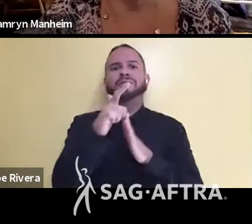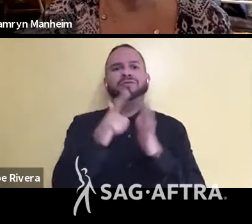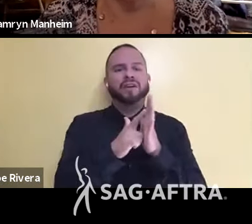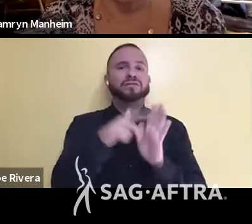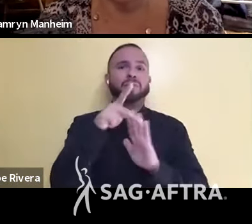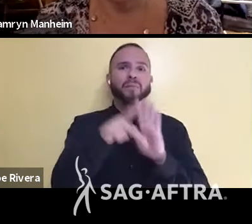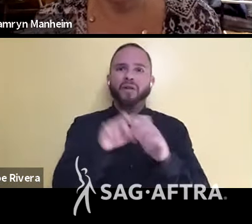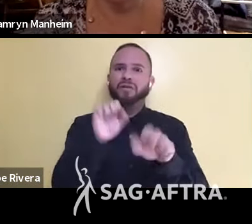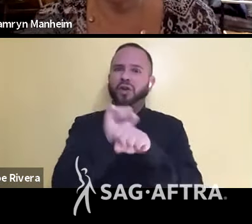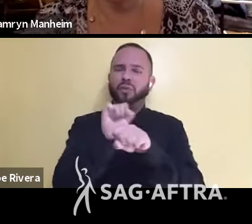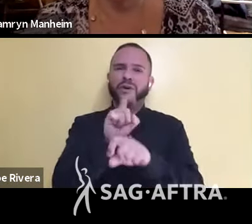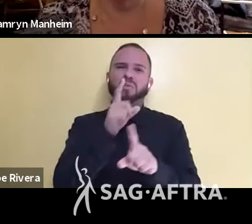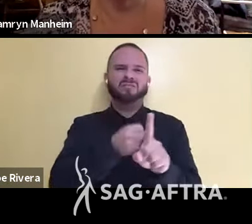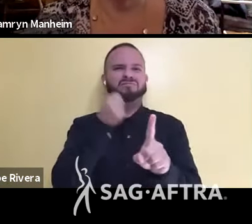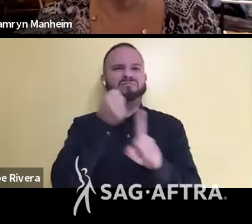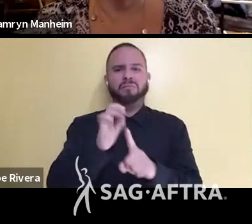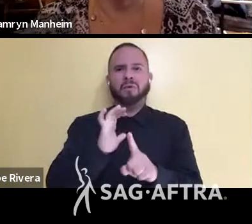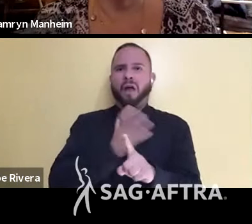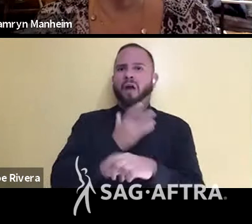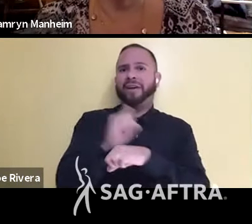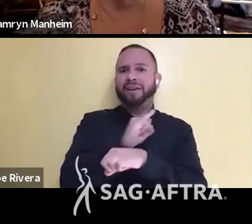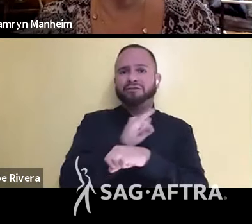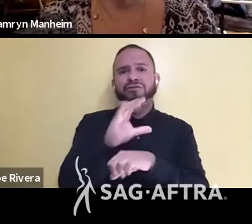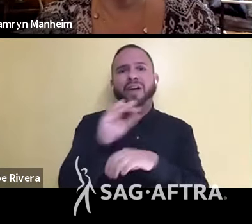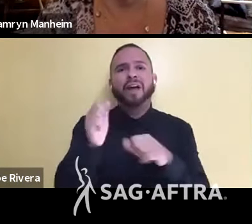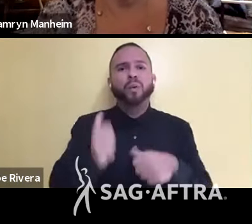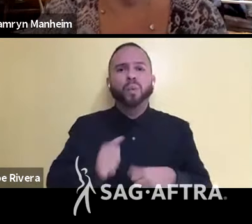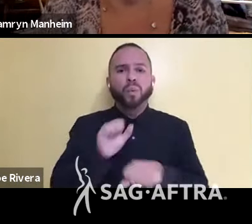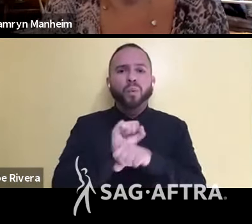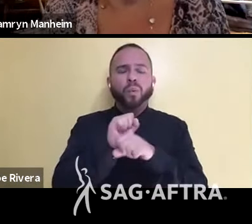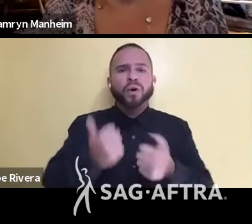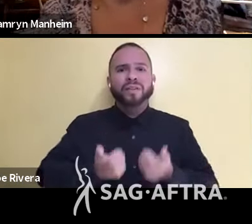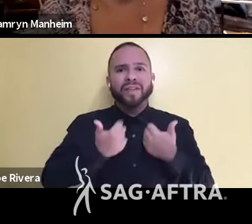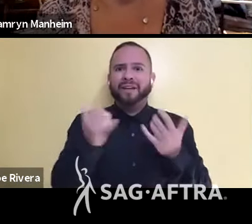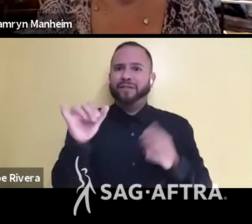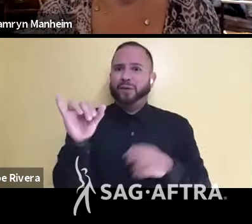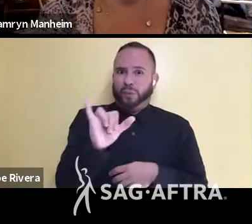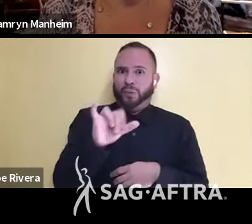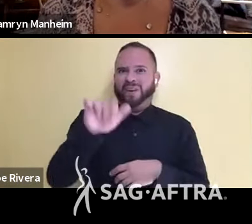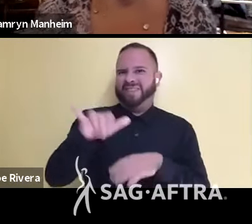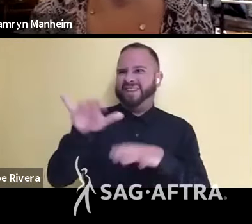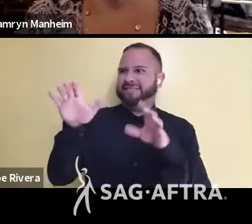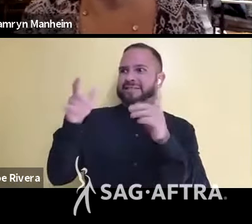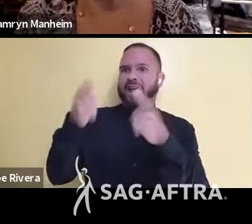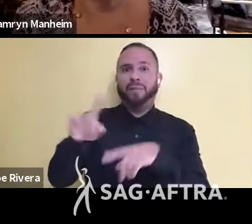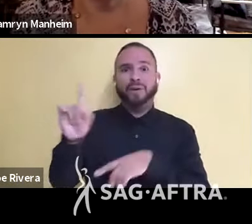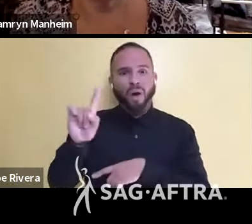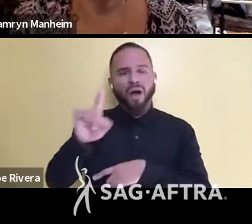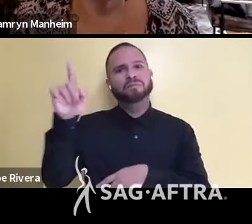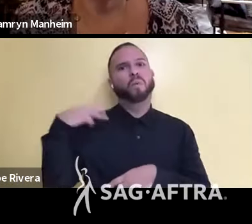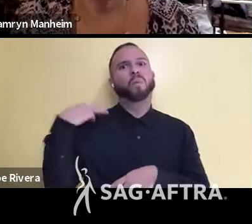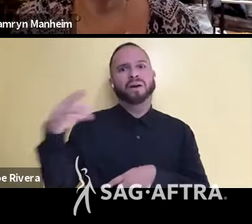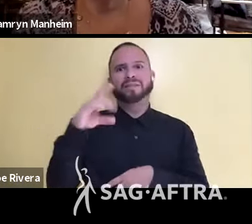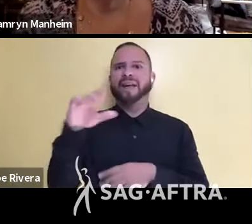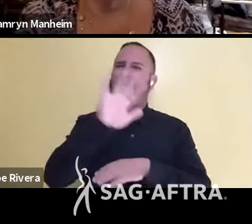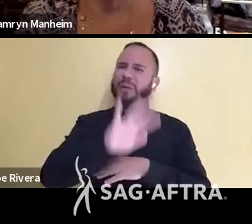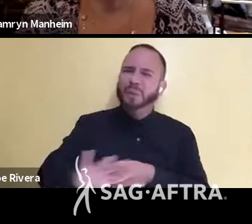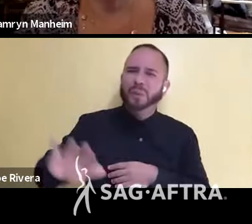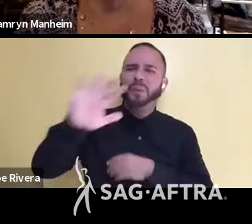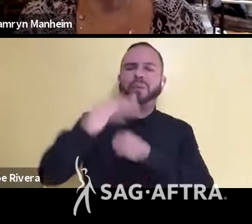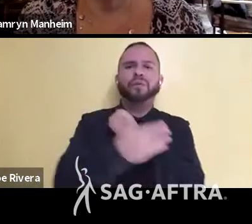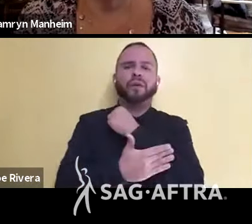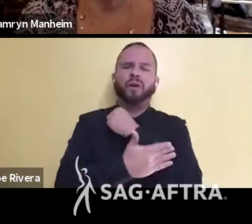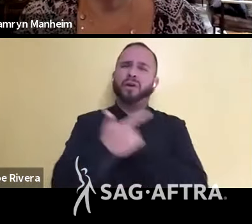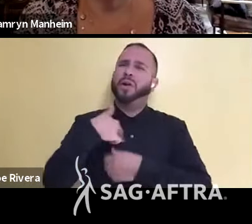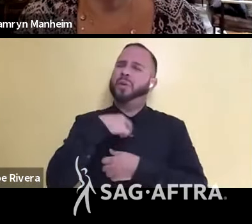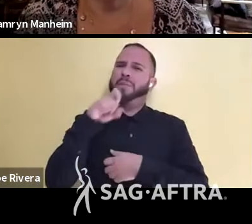affects our industry and our work lives that is actually being done in Washington and across the country. We have to stay on top of the issues. I feel